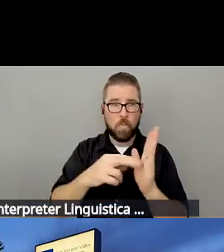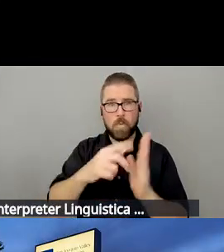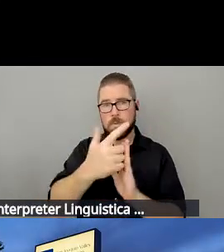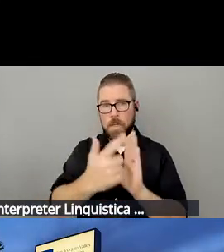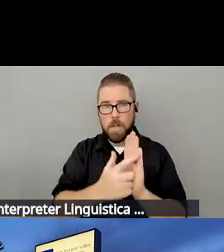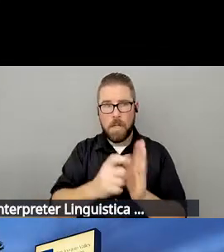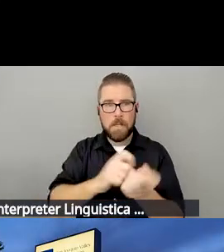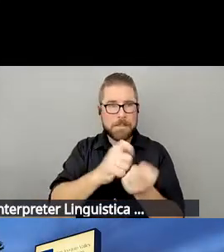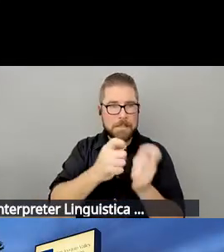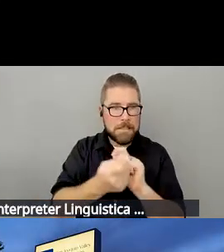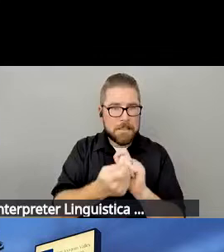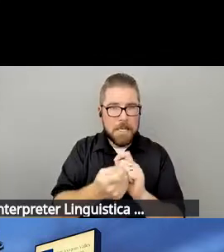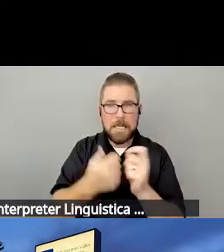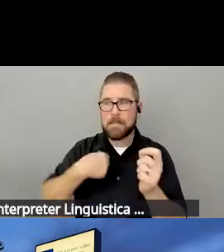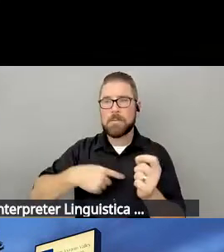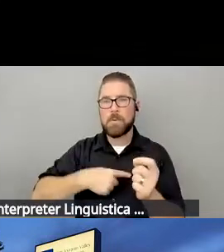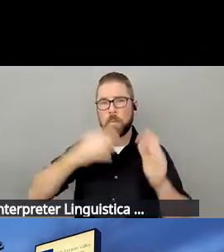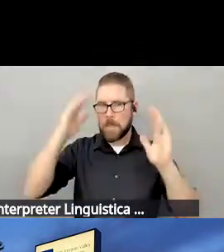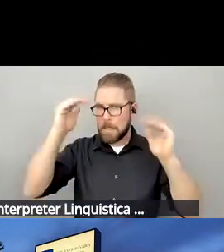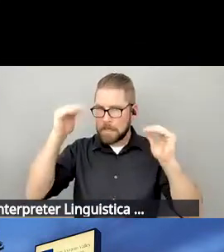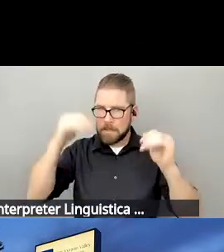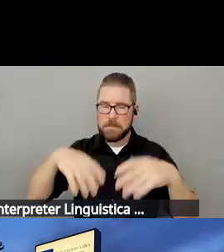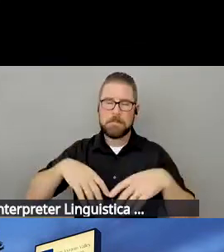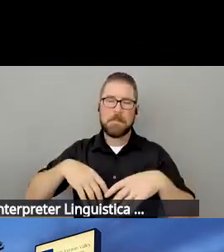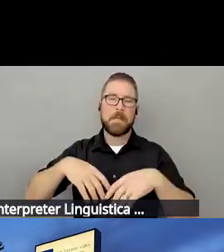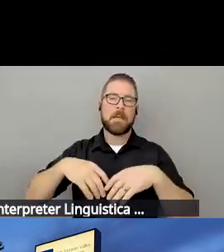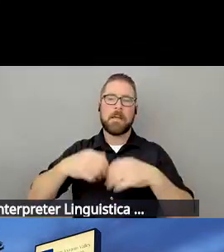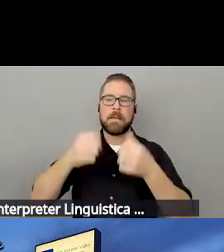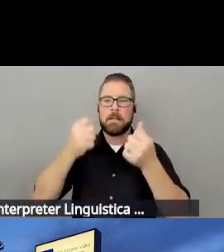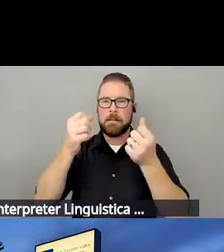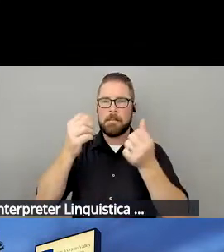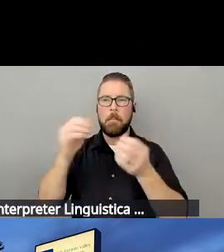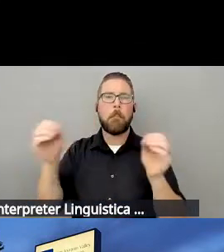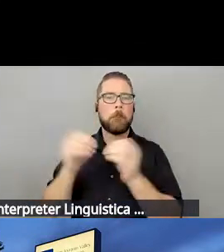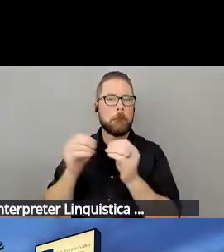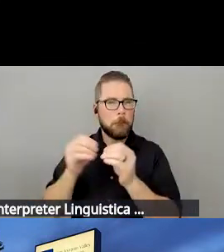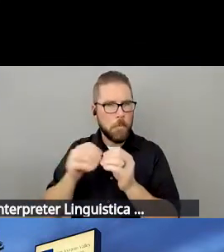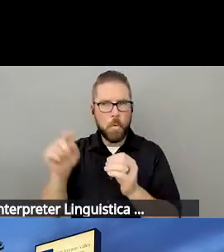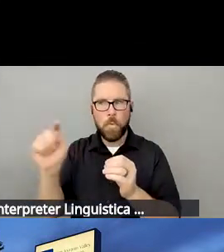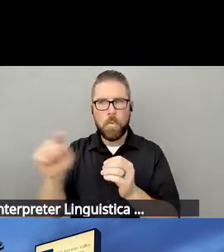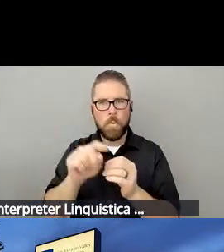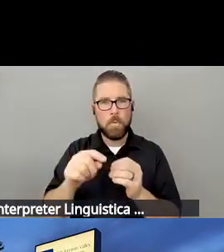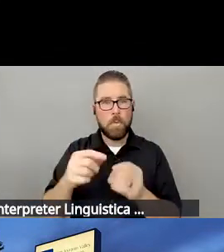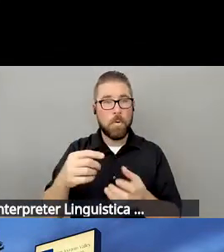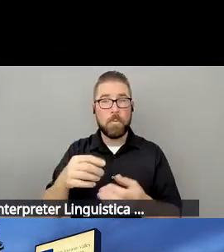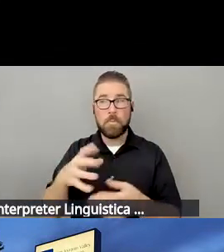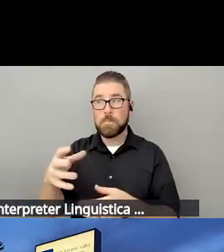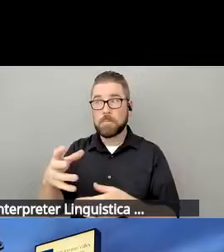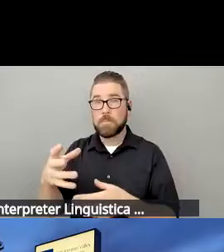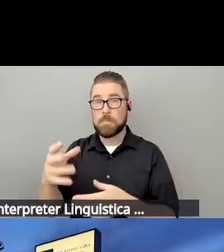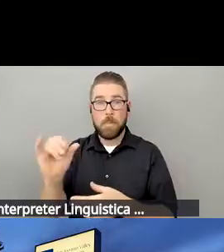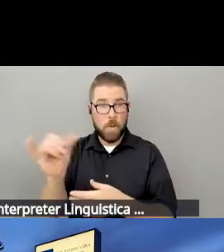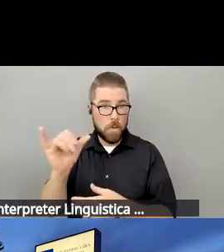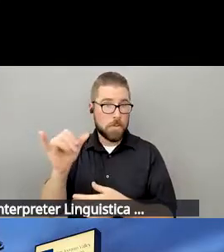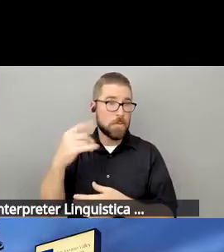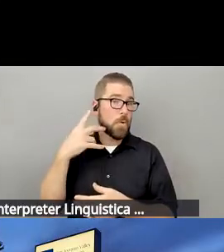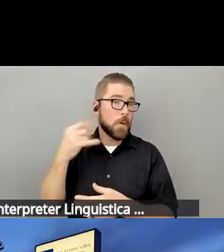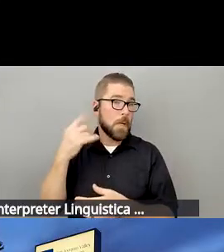be more folks, including California Traction, that could also become still interested in applying for those funds.